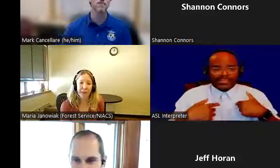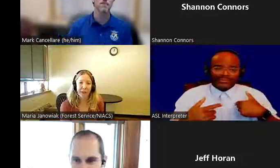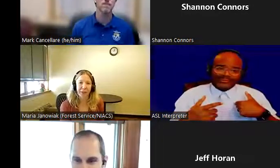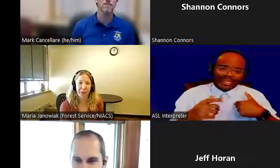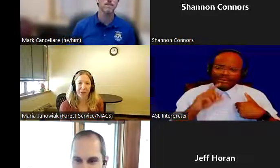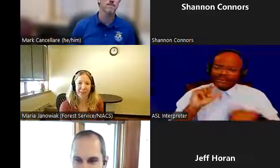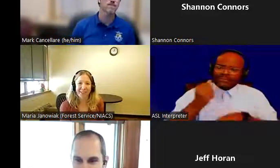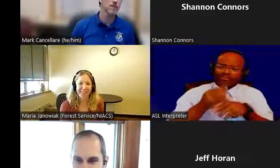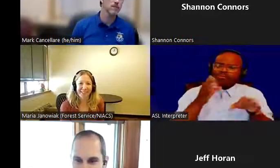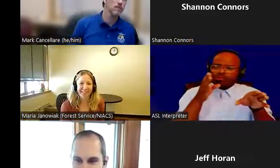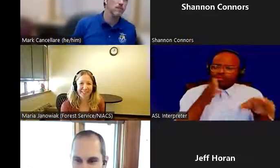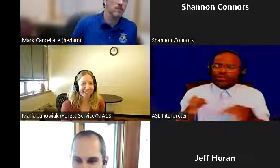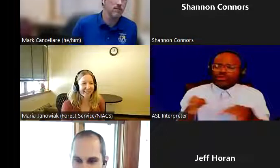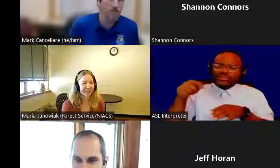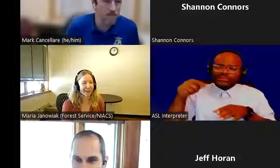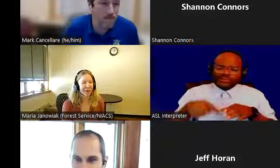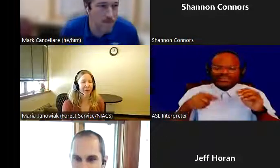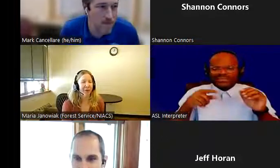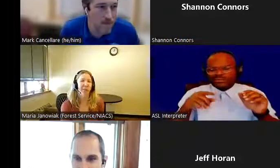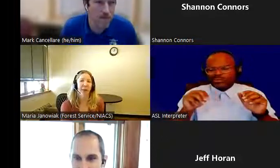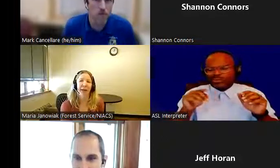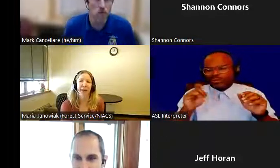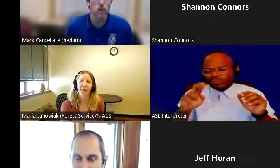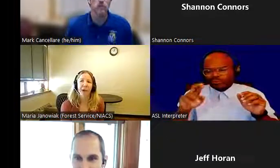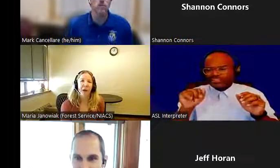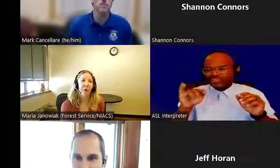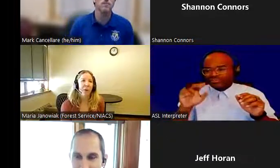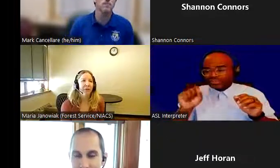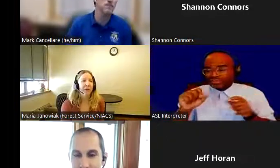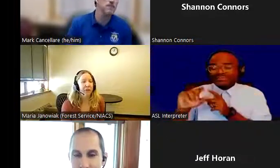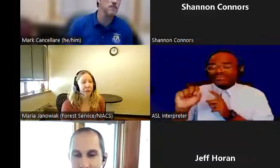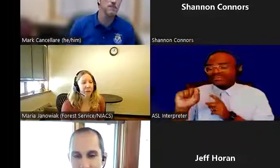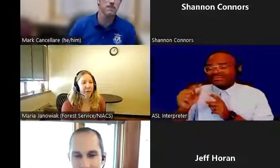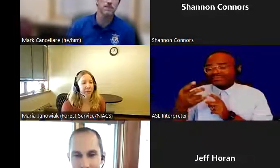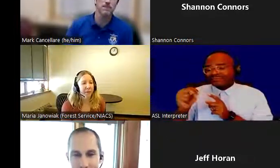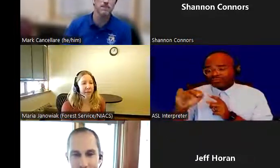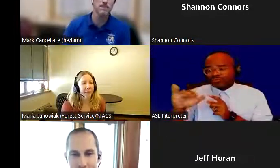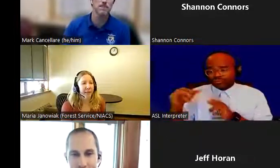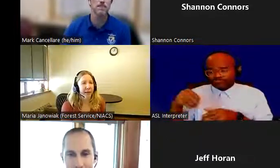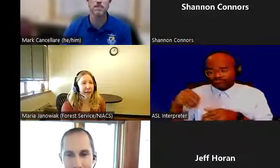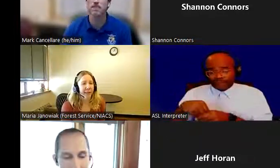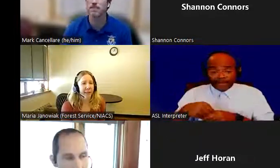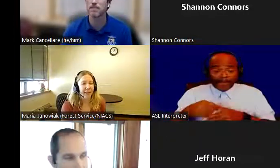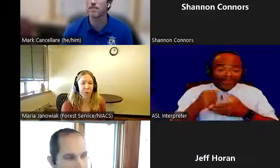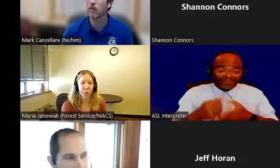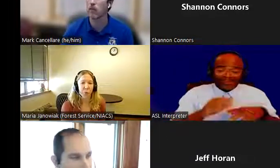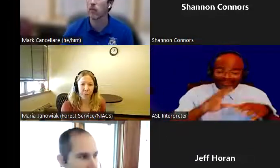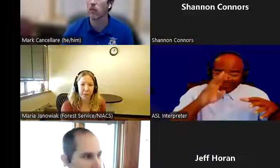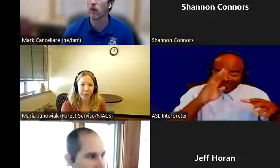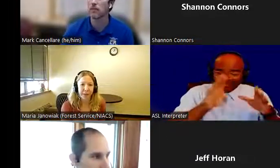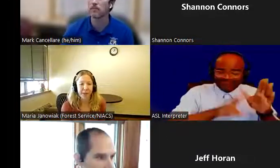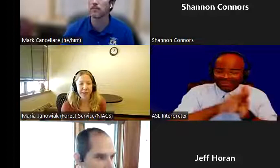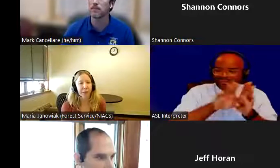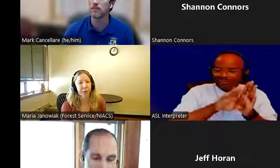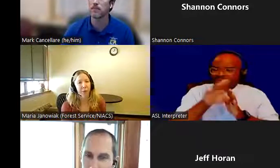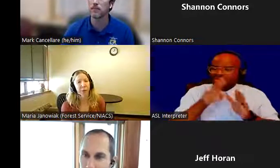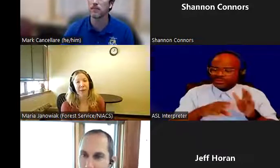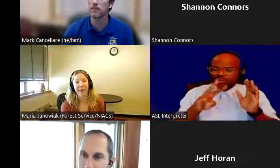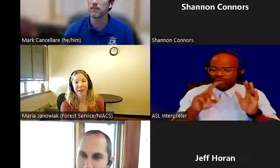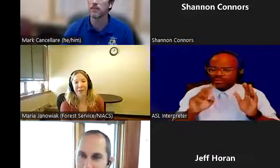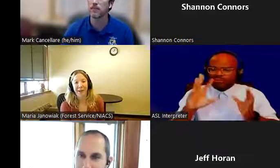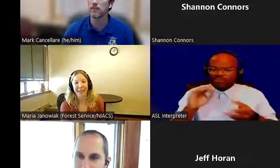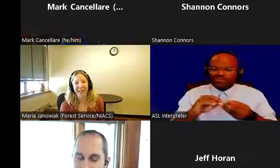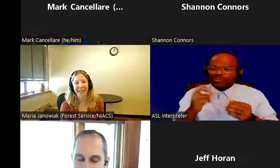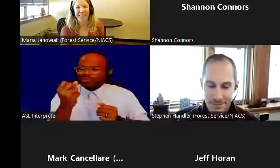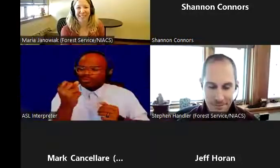co-organizers of this particular webinar series, and Stephen Handler was as well. We developed this webinar series as a 12-part series to go through